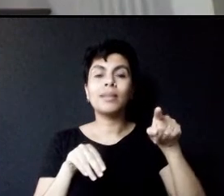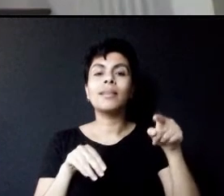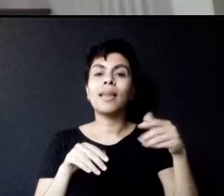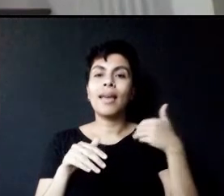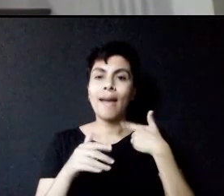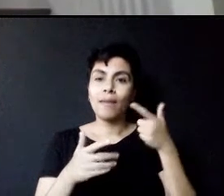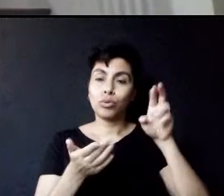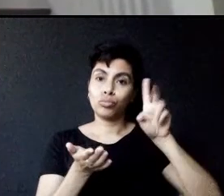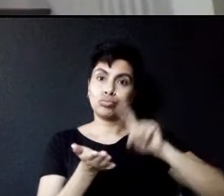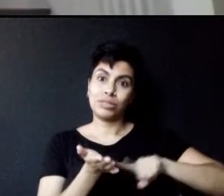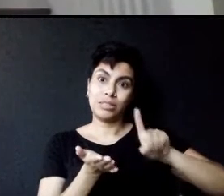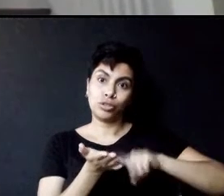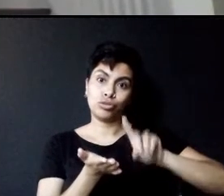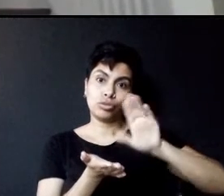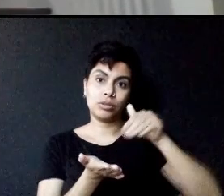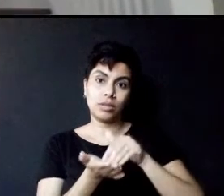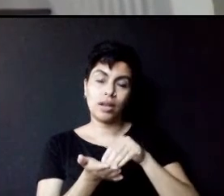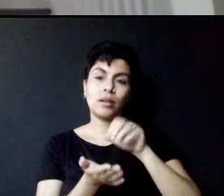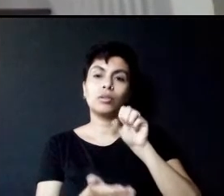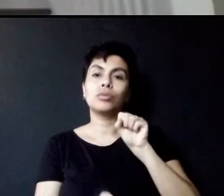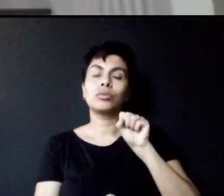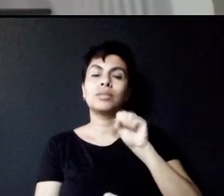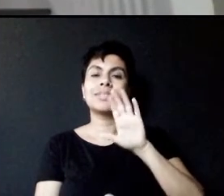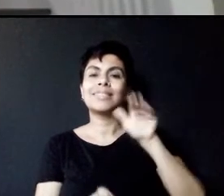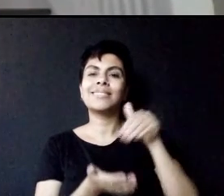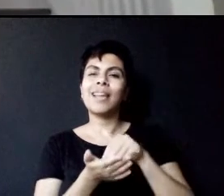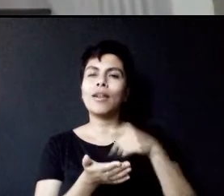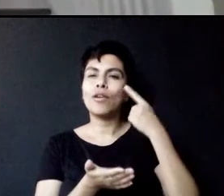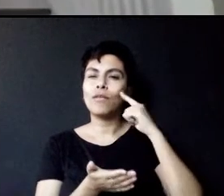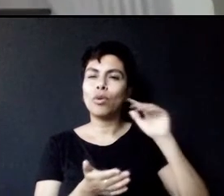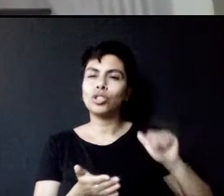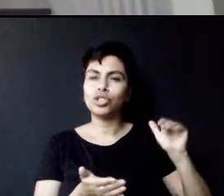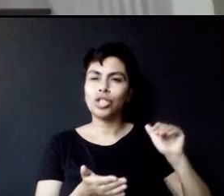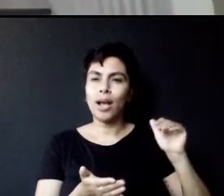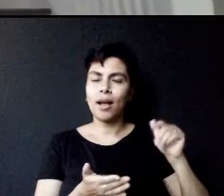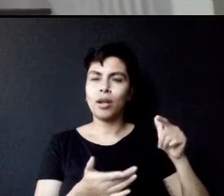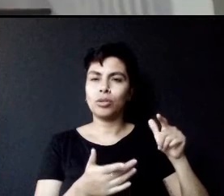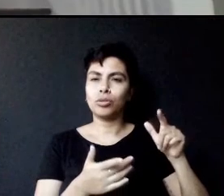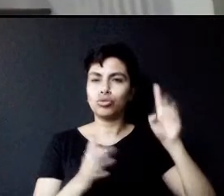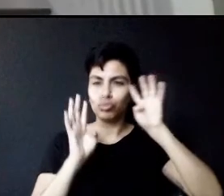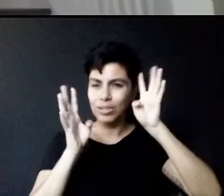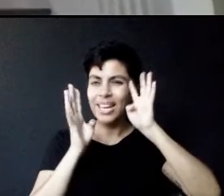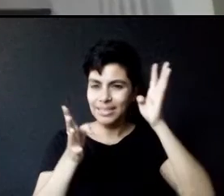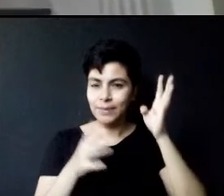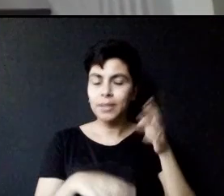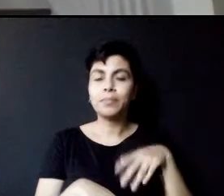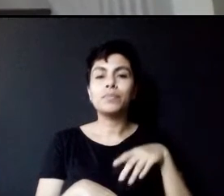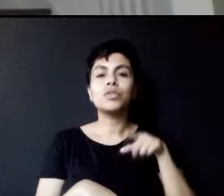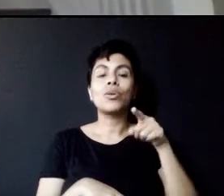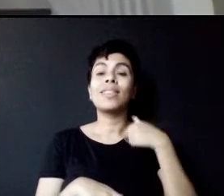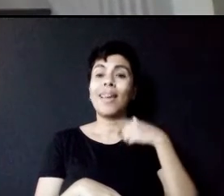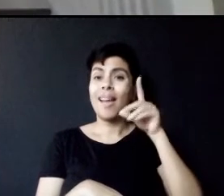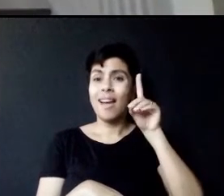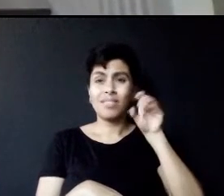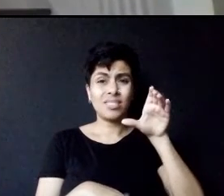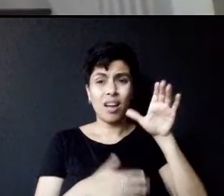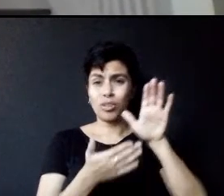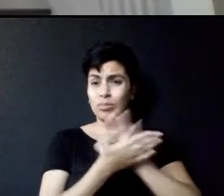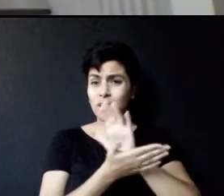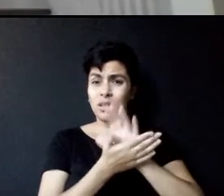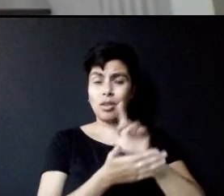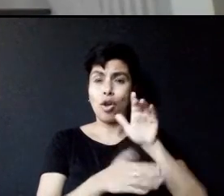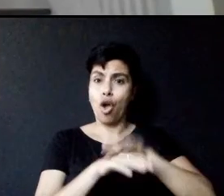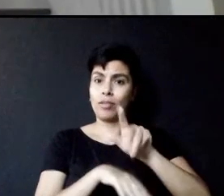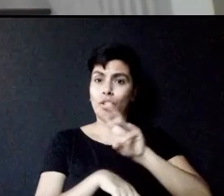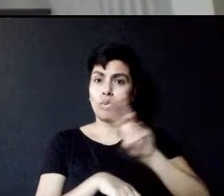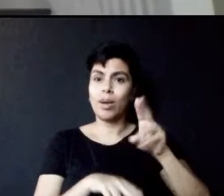have this sort of research center called Center for Childhood Creativity. And they put together this document that is available